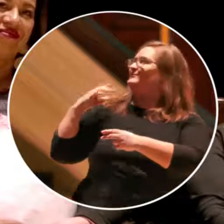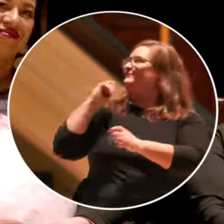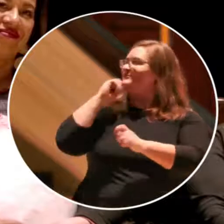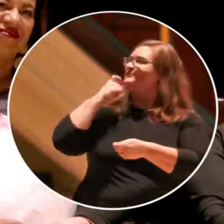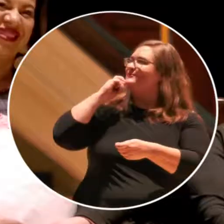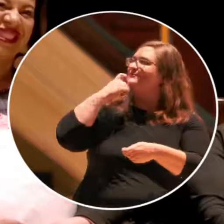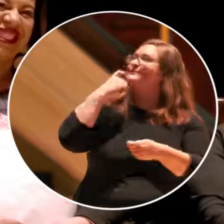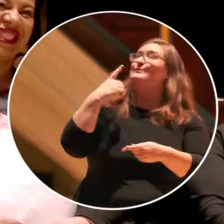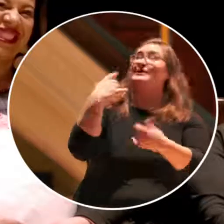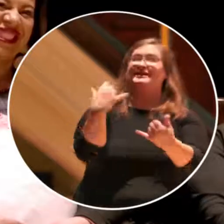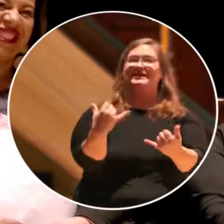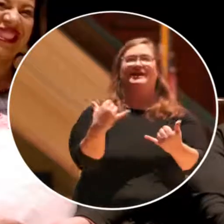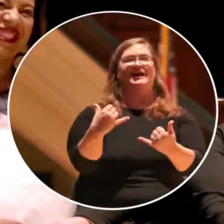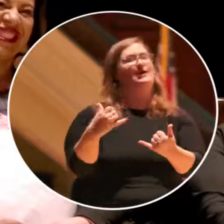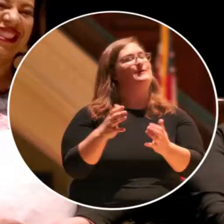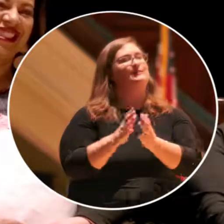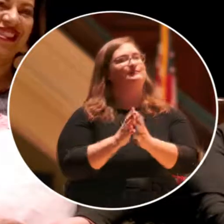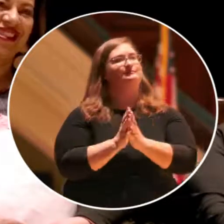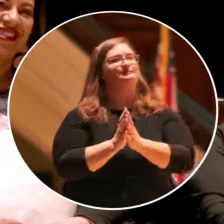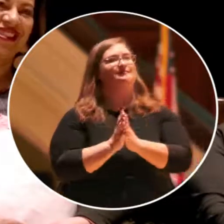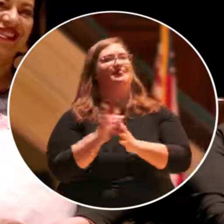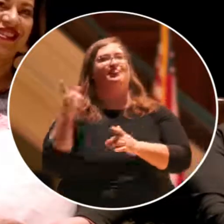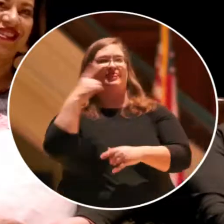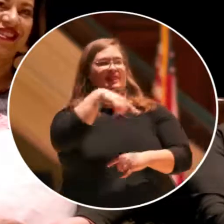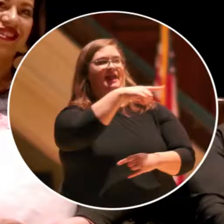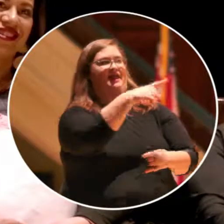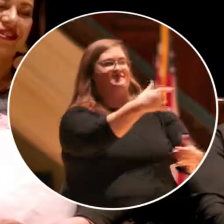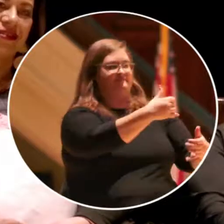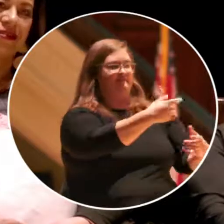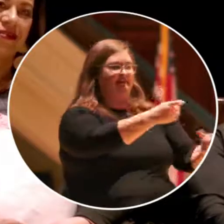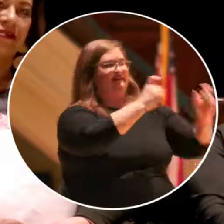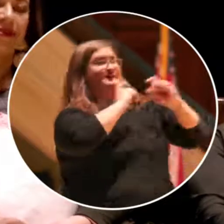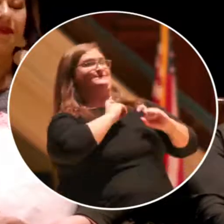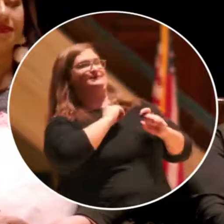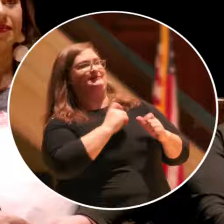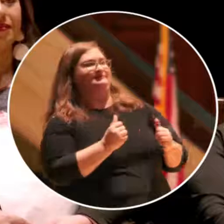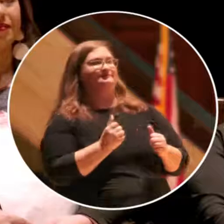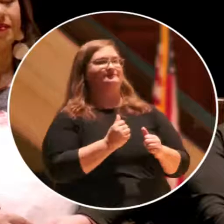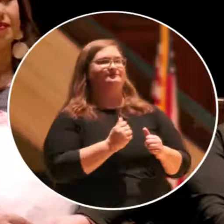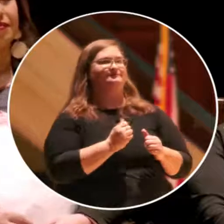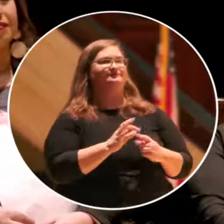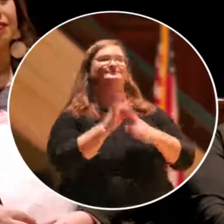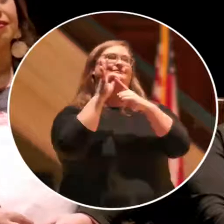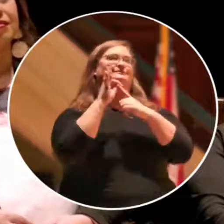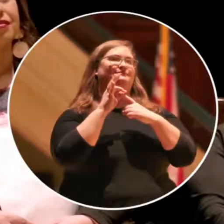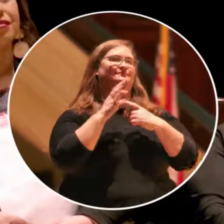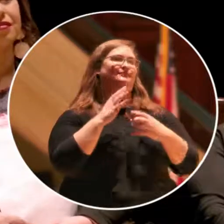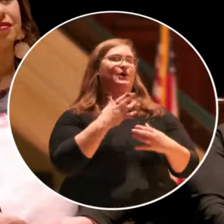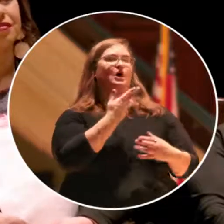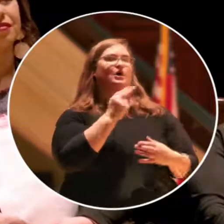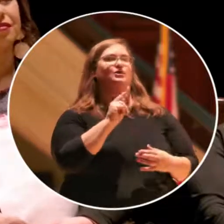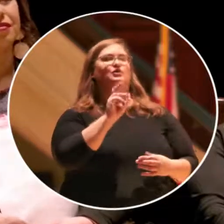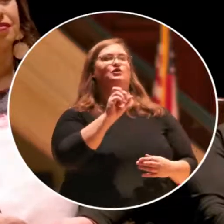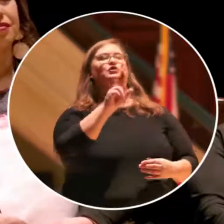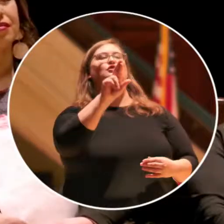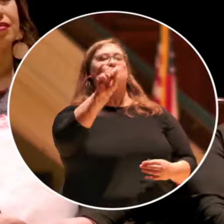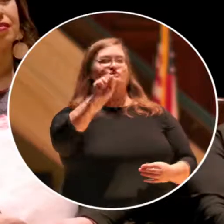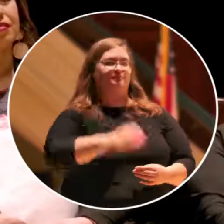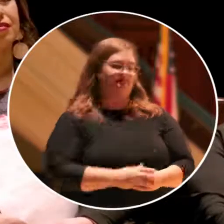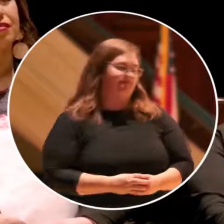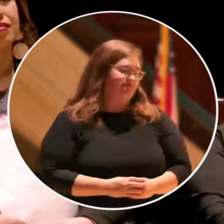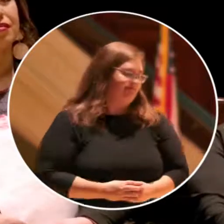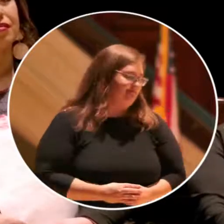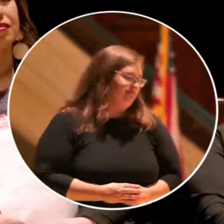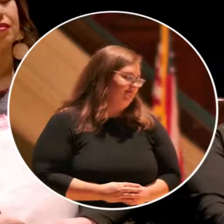honors. And the most useful thing I learned from my history degree was how it is defined. The past